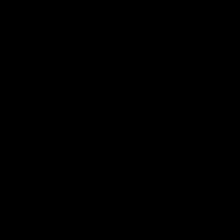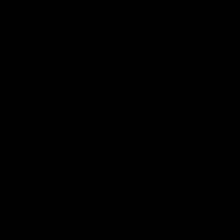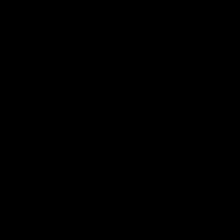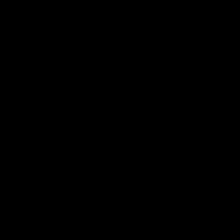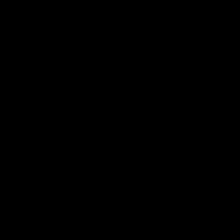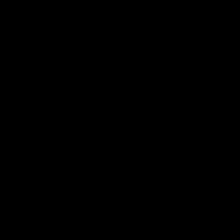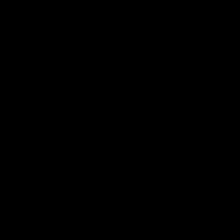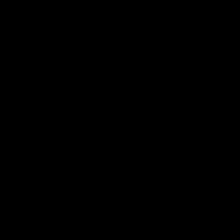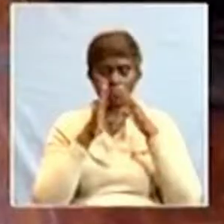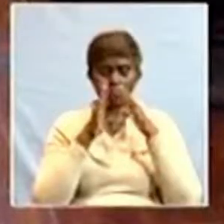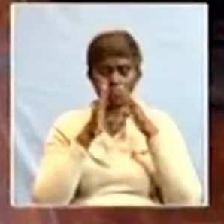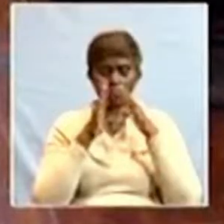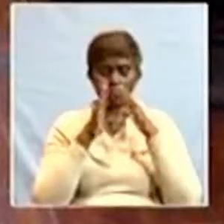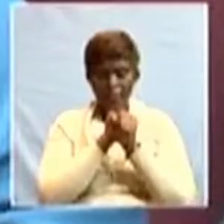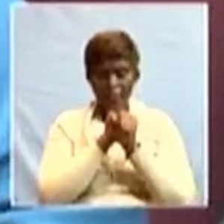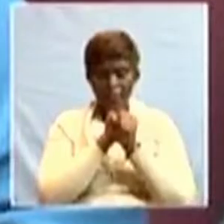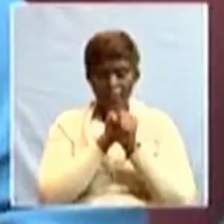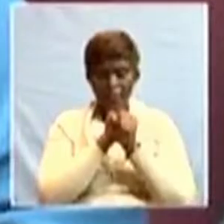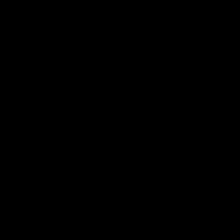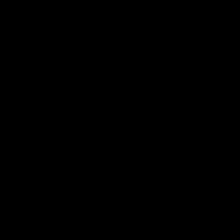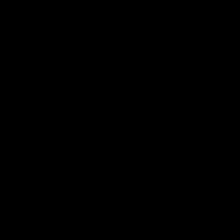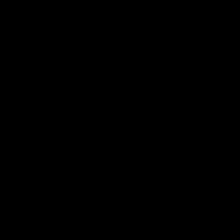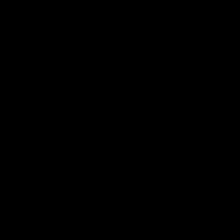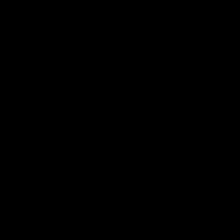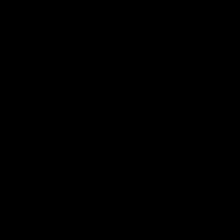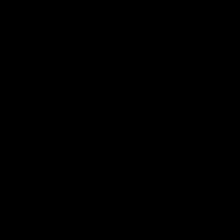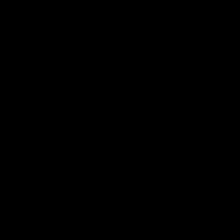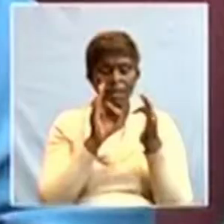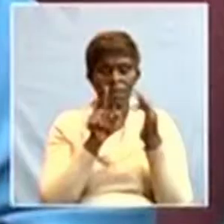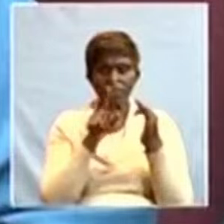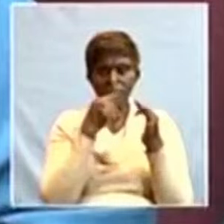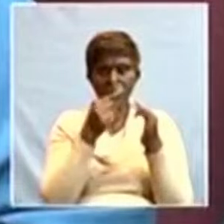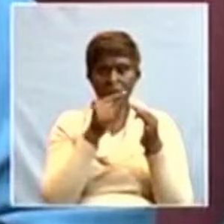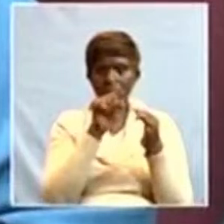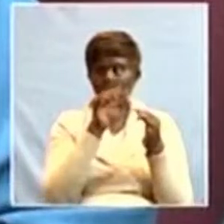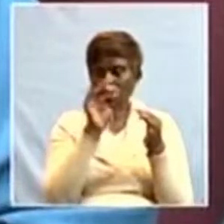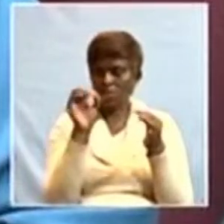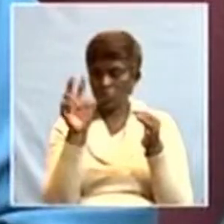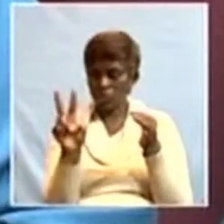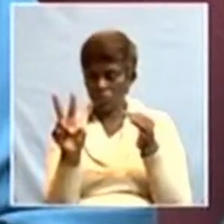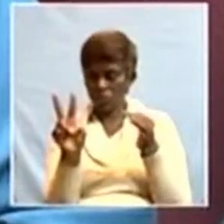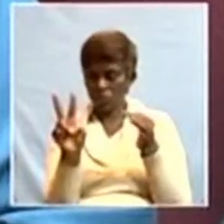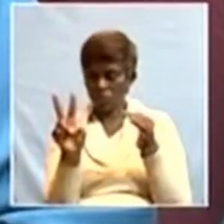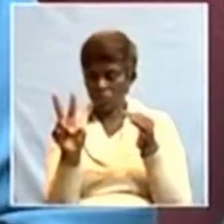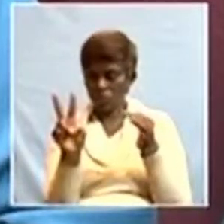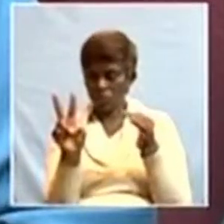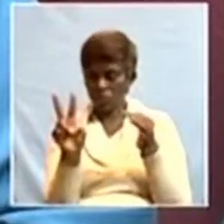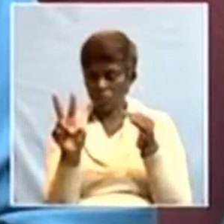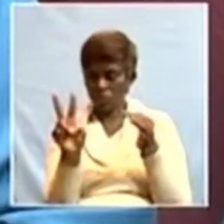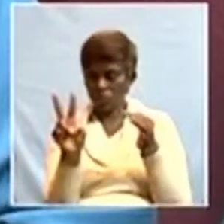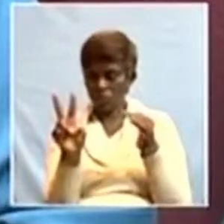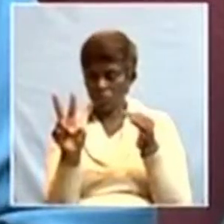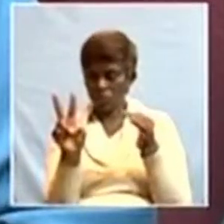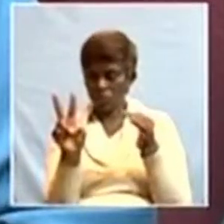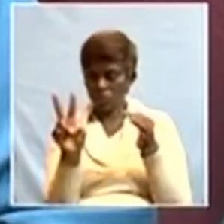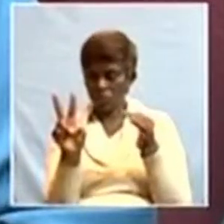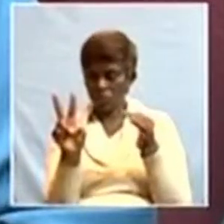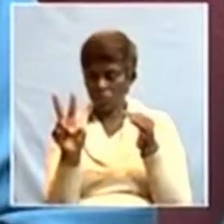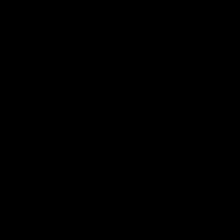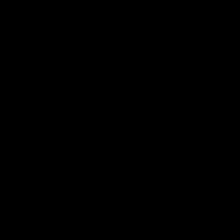a consolidated, if you say 102, it can draw